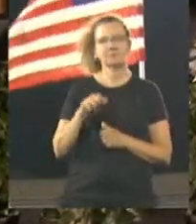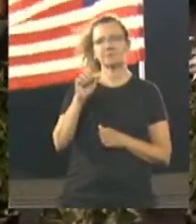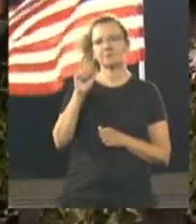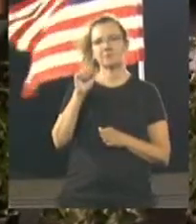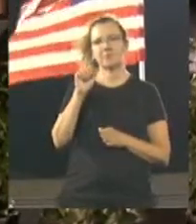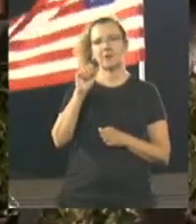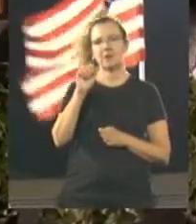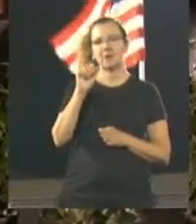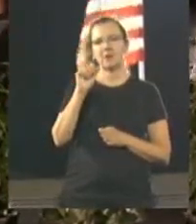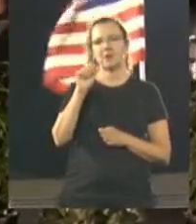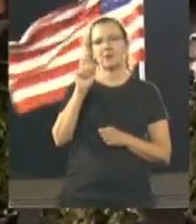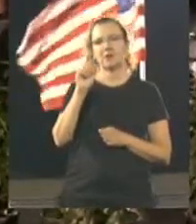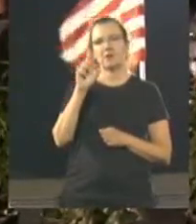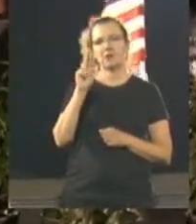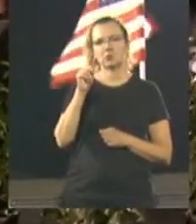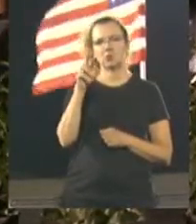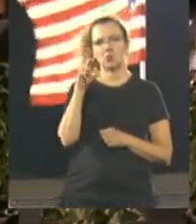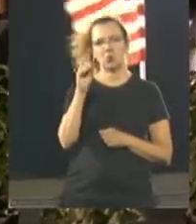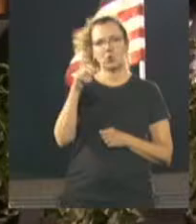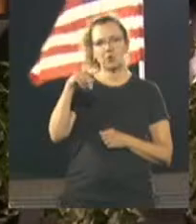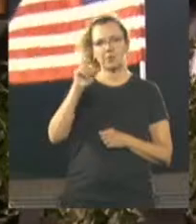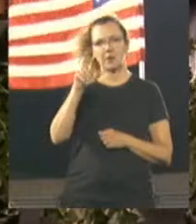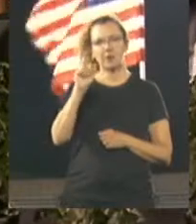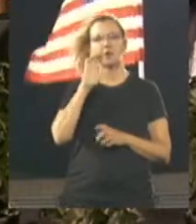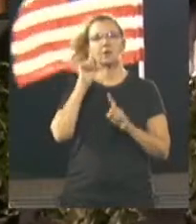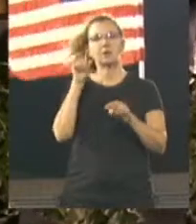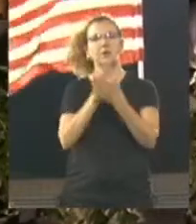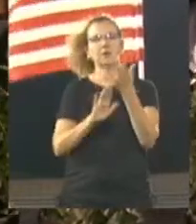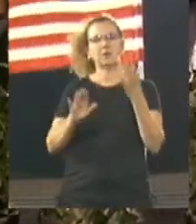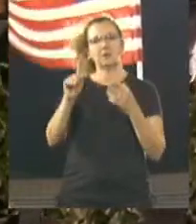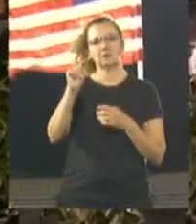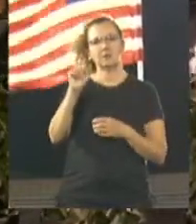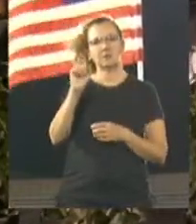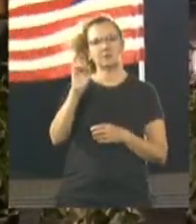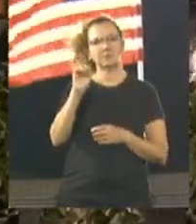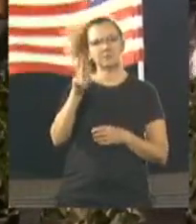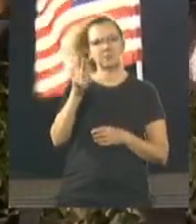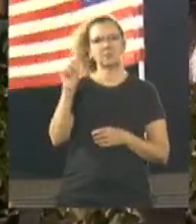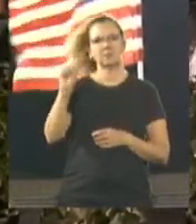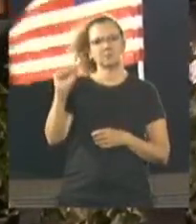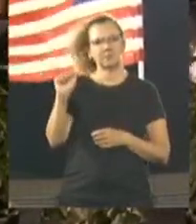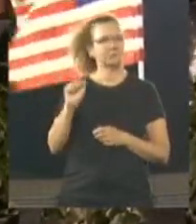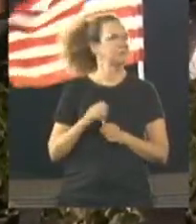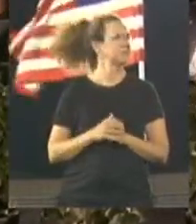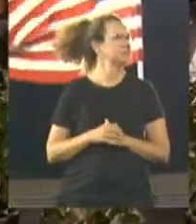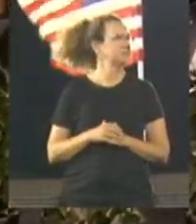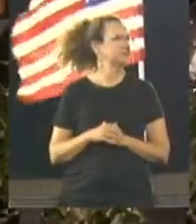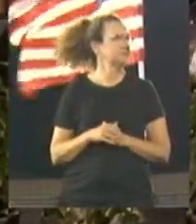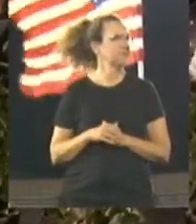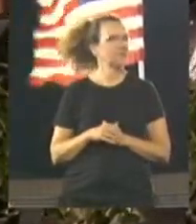Arturo Parra will be attending Texas A&M University at San Antonio.